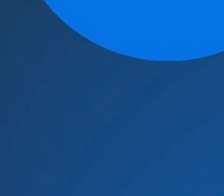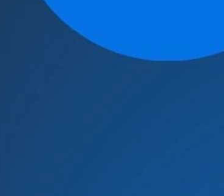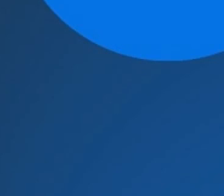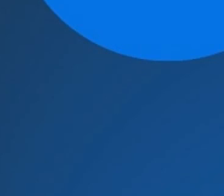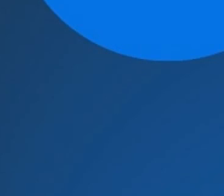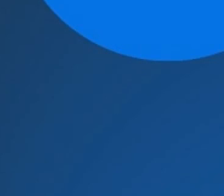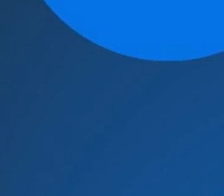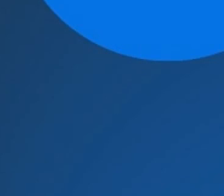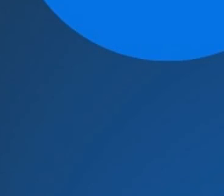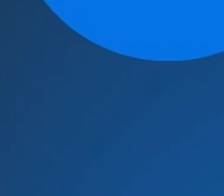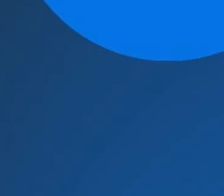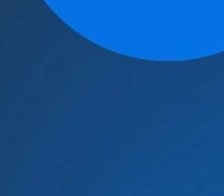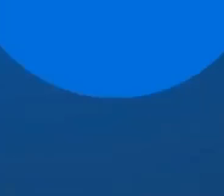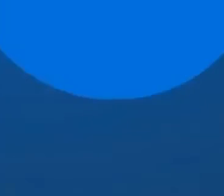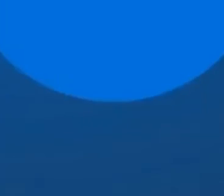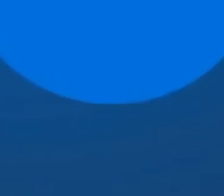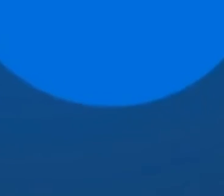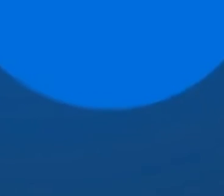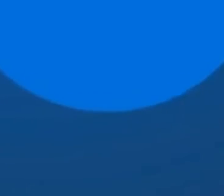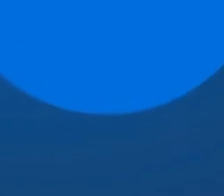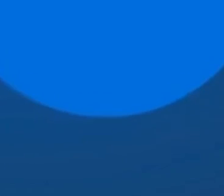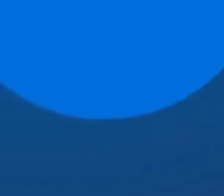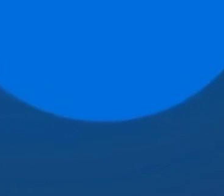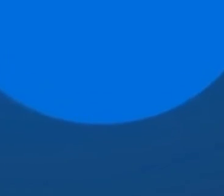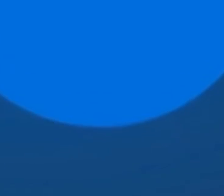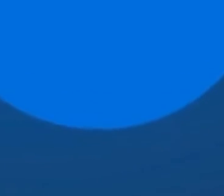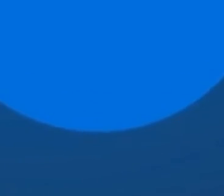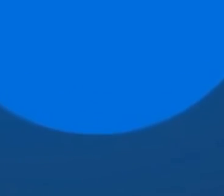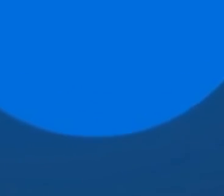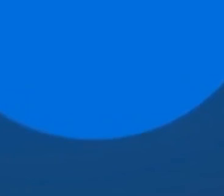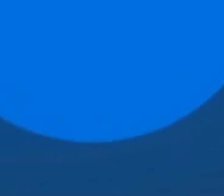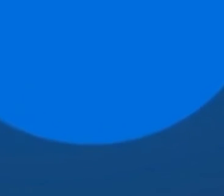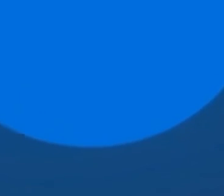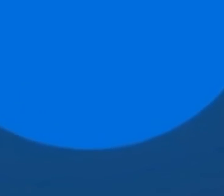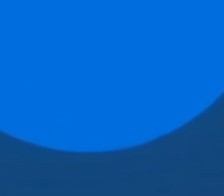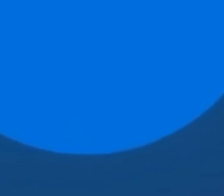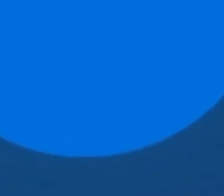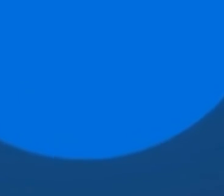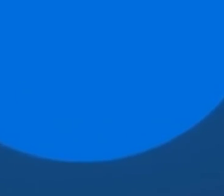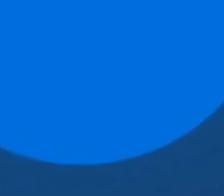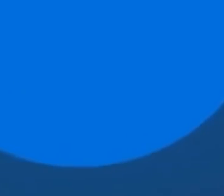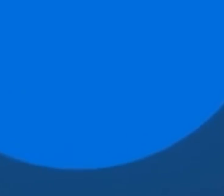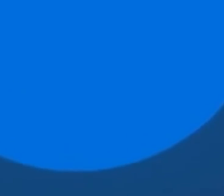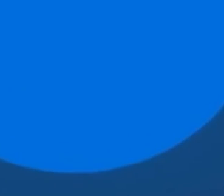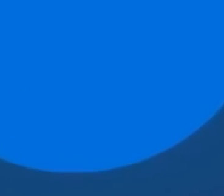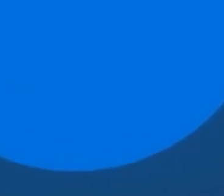All right, bye, everyone. Thanks, everyone.